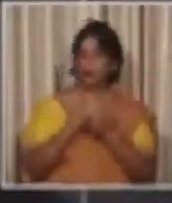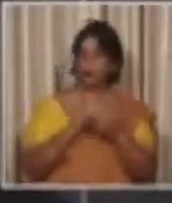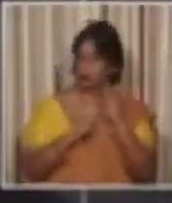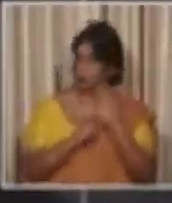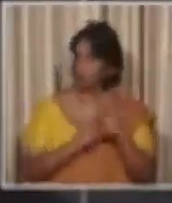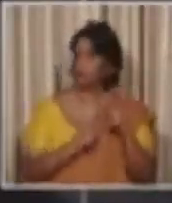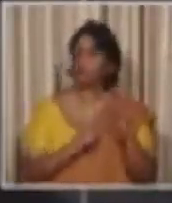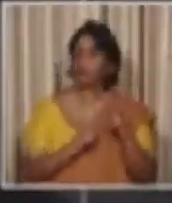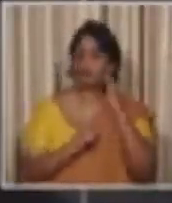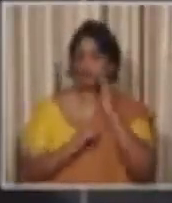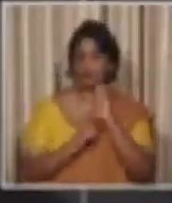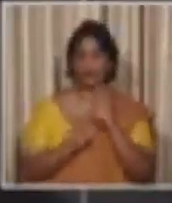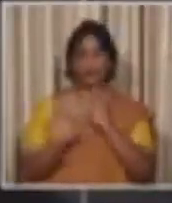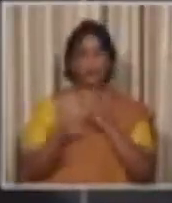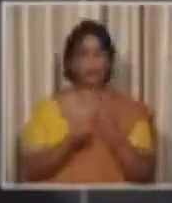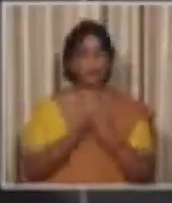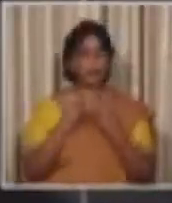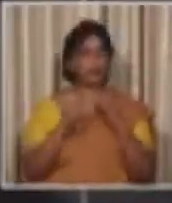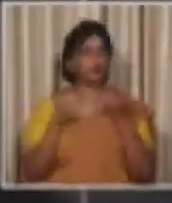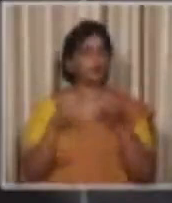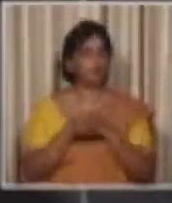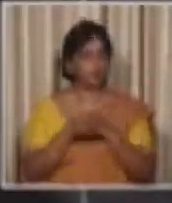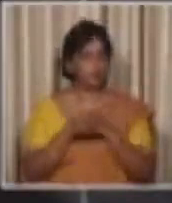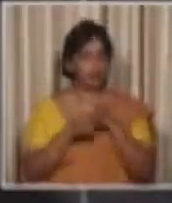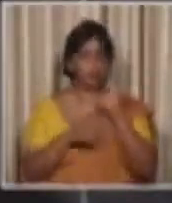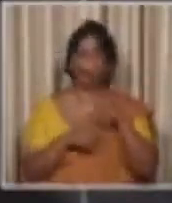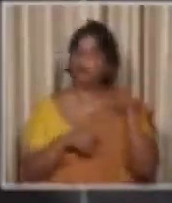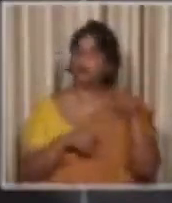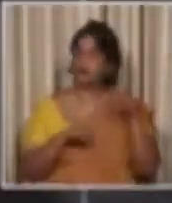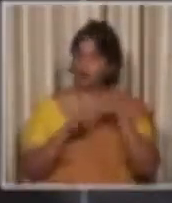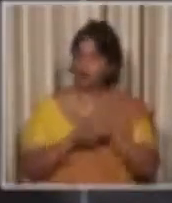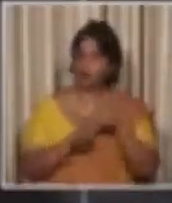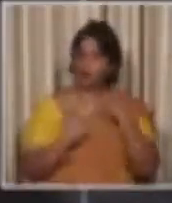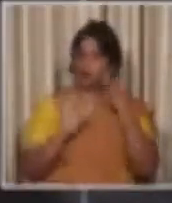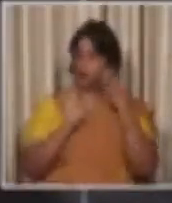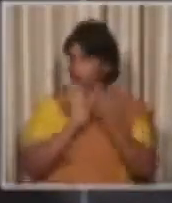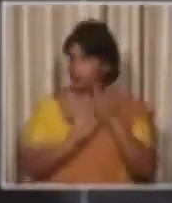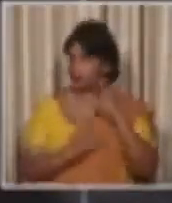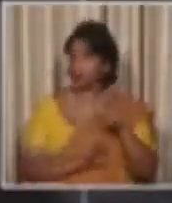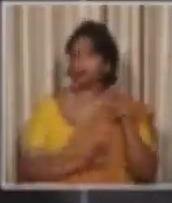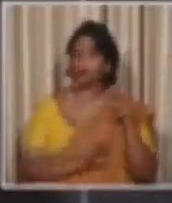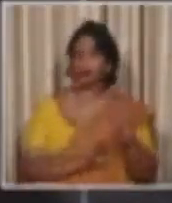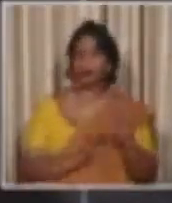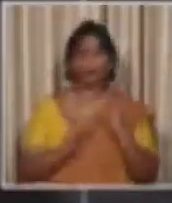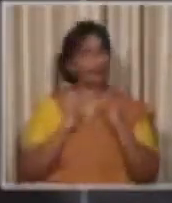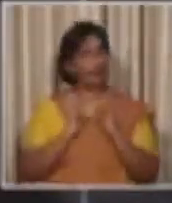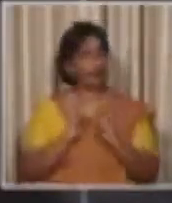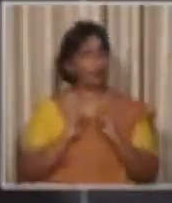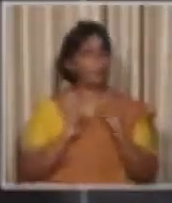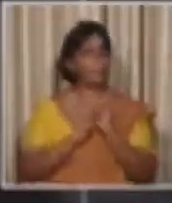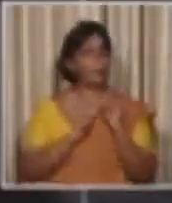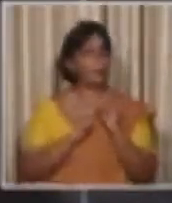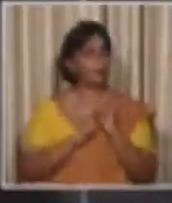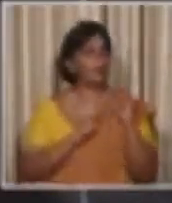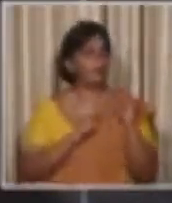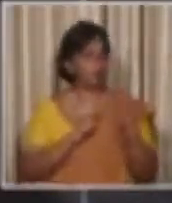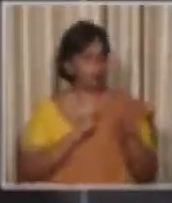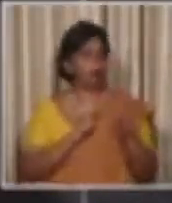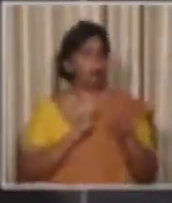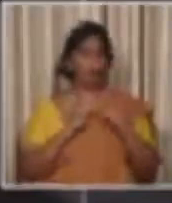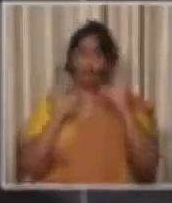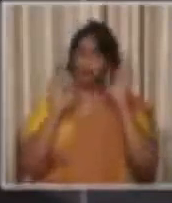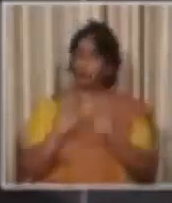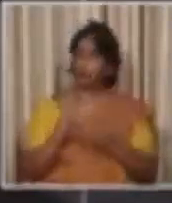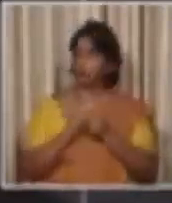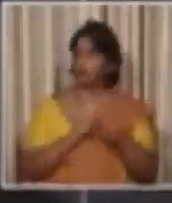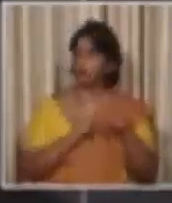research groups which shows how a PPP should not be done. It shows that the West Coast Power Project was